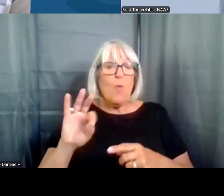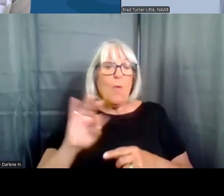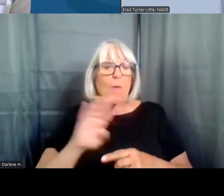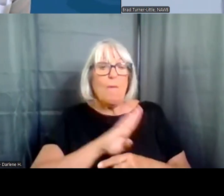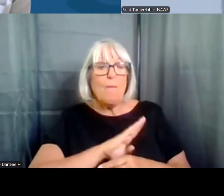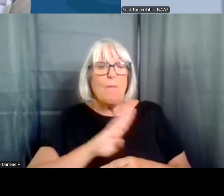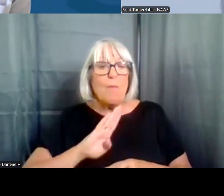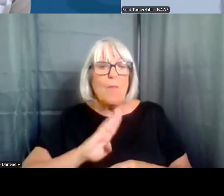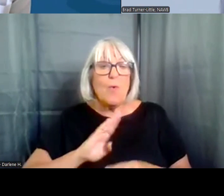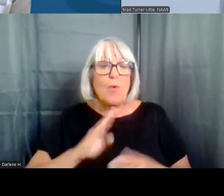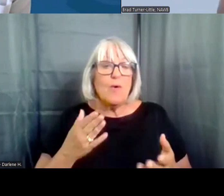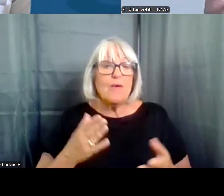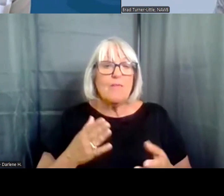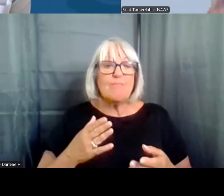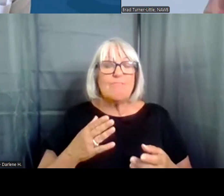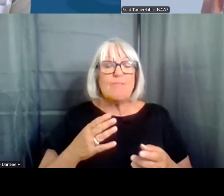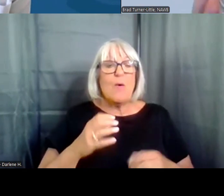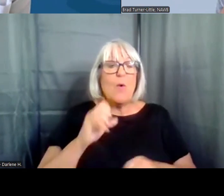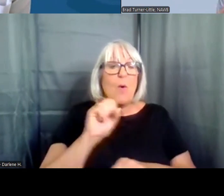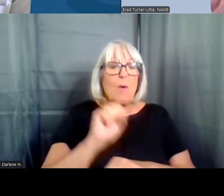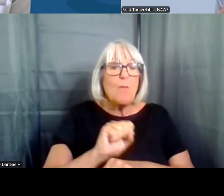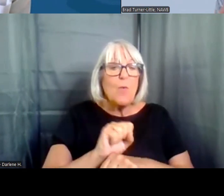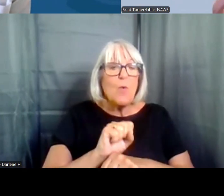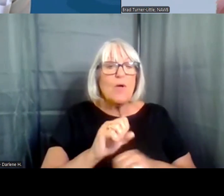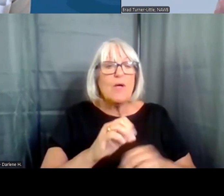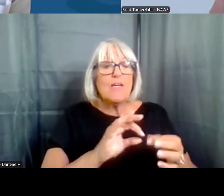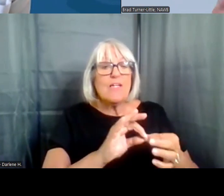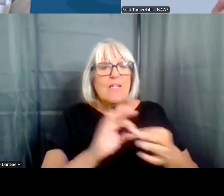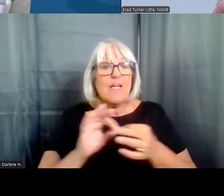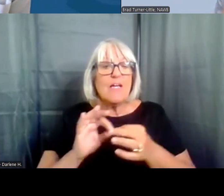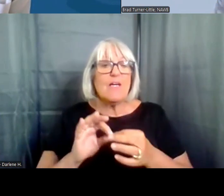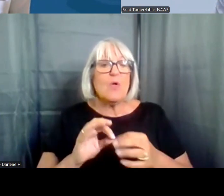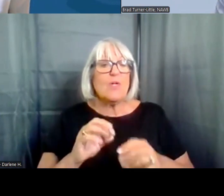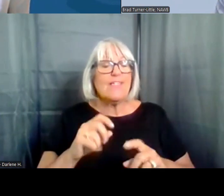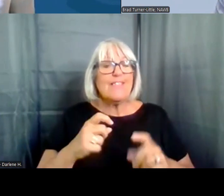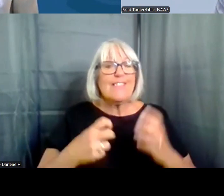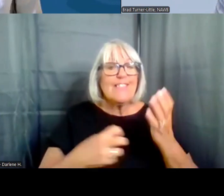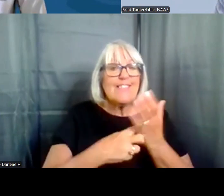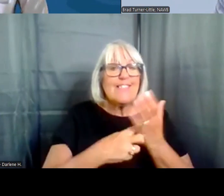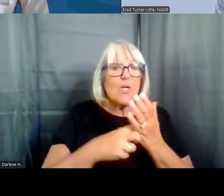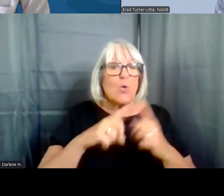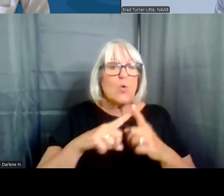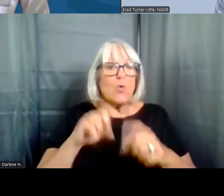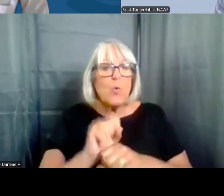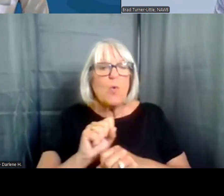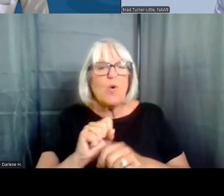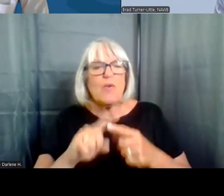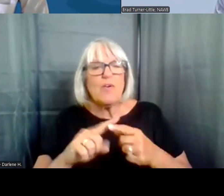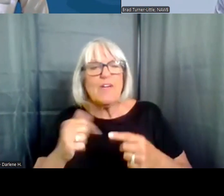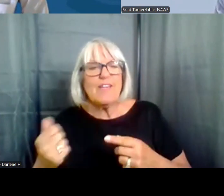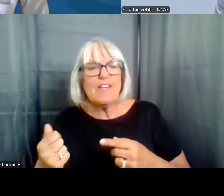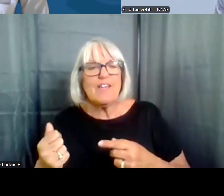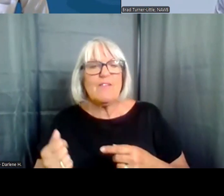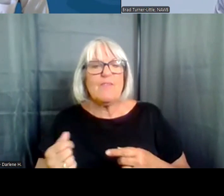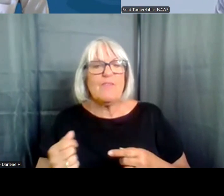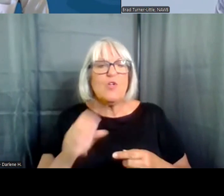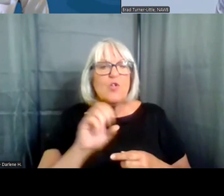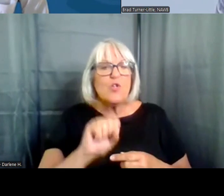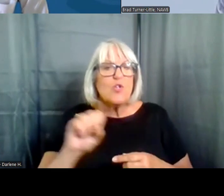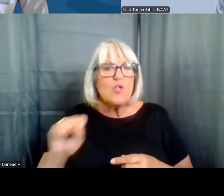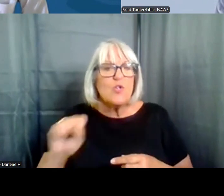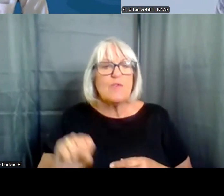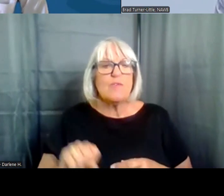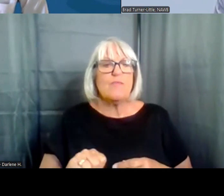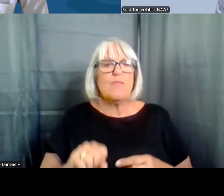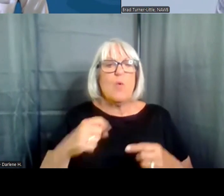Security Administration, to be able to leverage funds in those ways and braid them together. Most significant, and I think probably in this conversation,